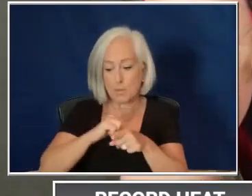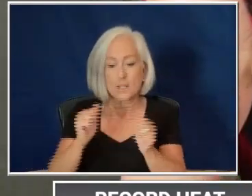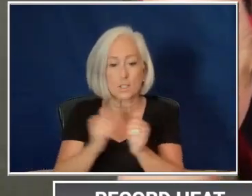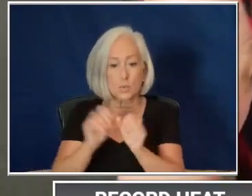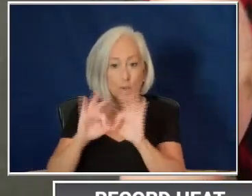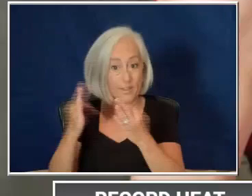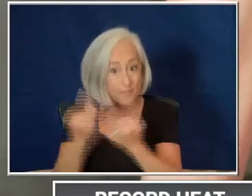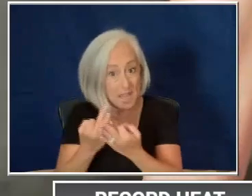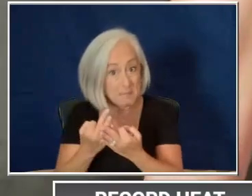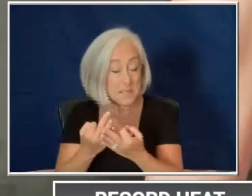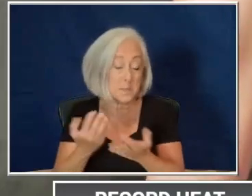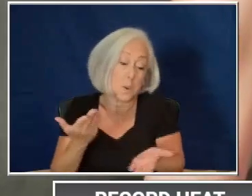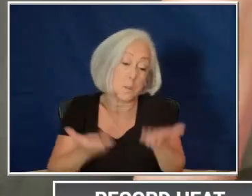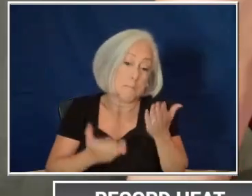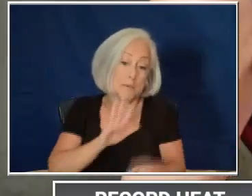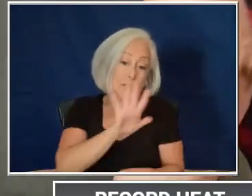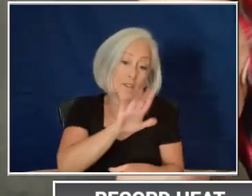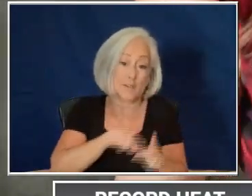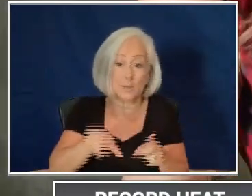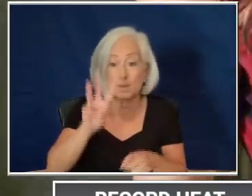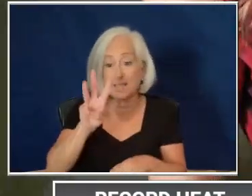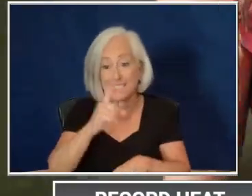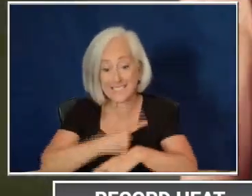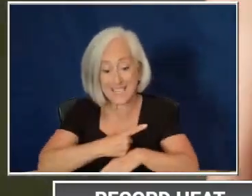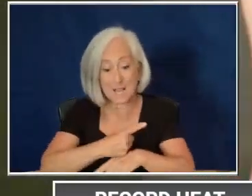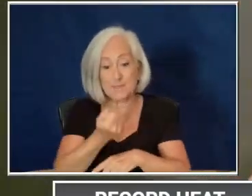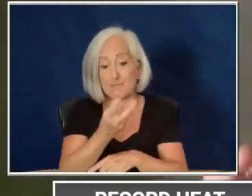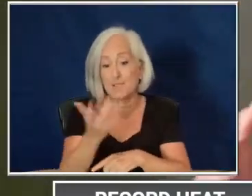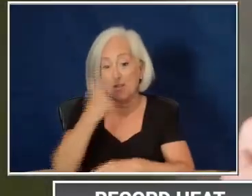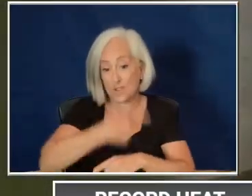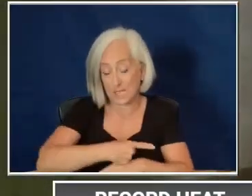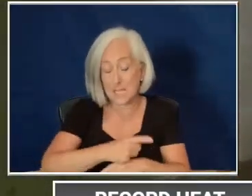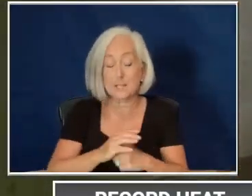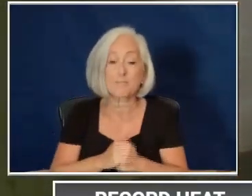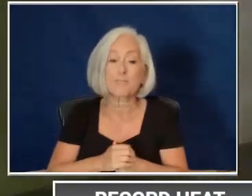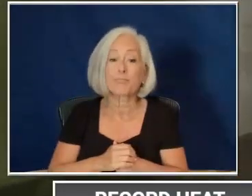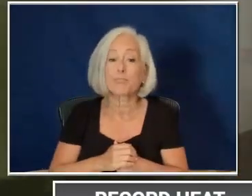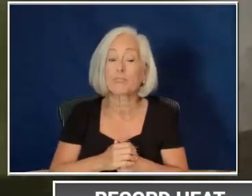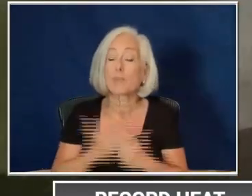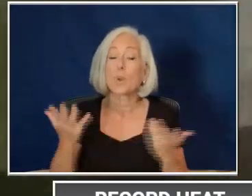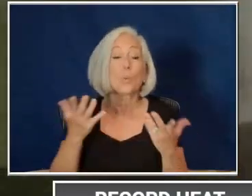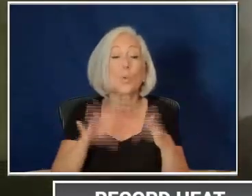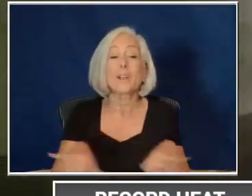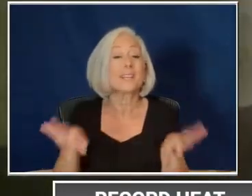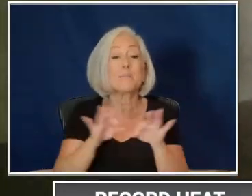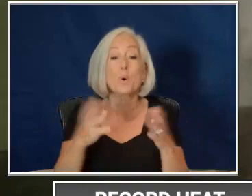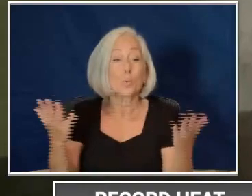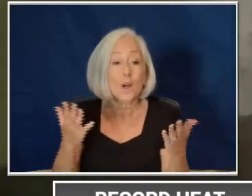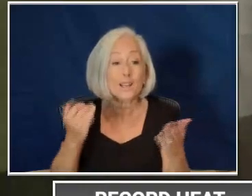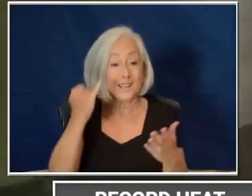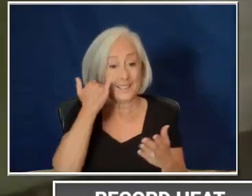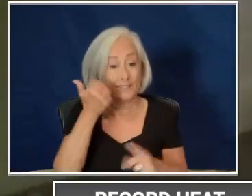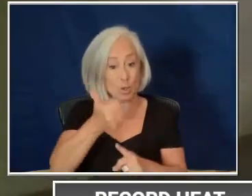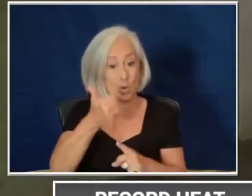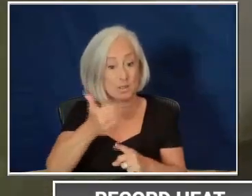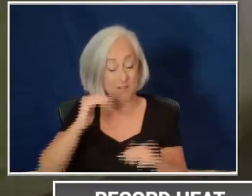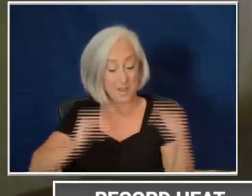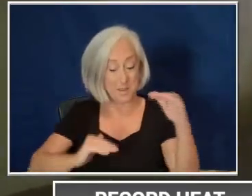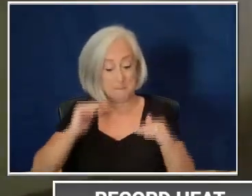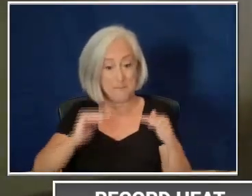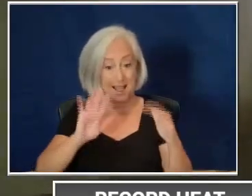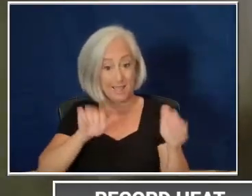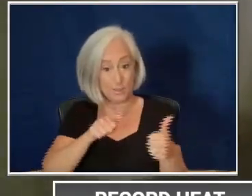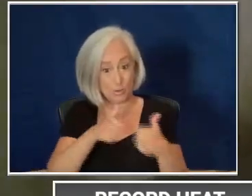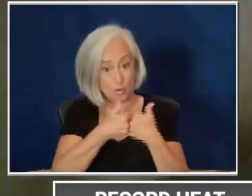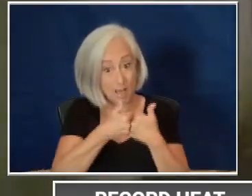5-6 times. On different days. But the key is, and if you're watching this from home and you might have some balance challenges, or you're getting back on